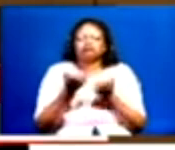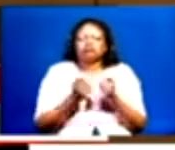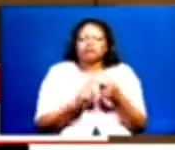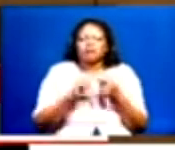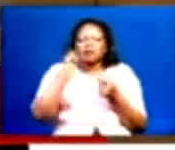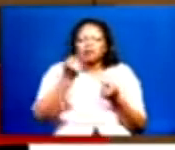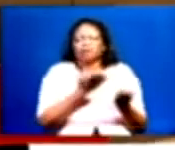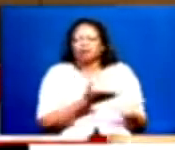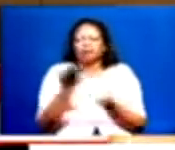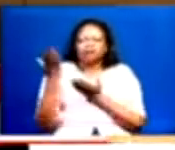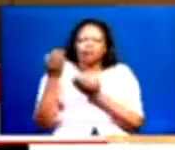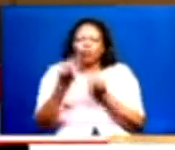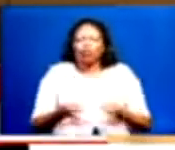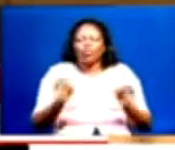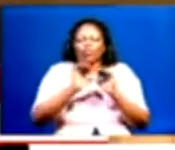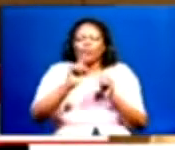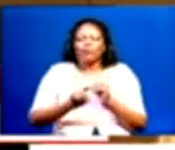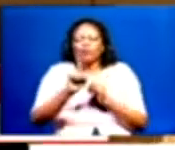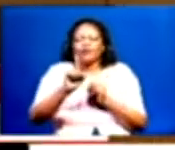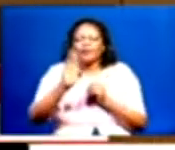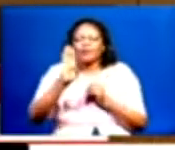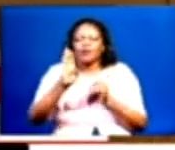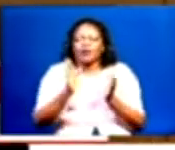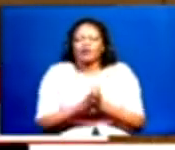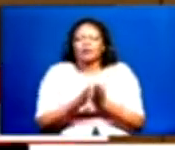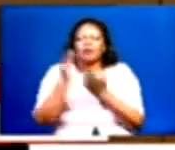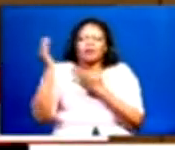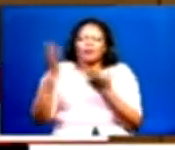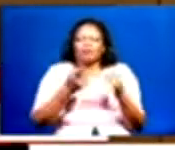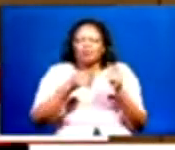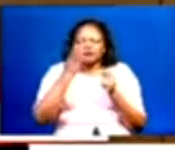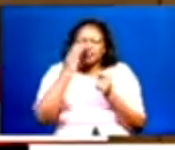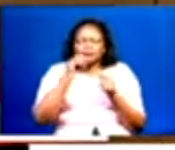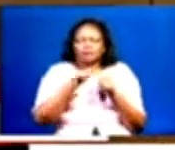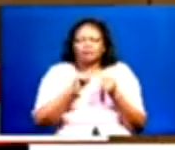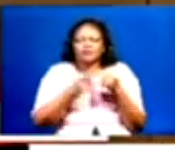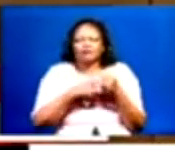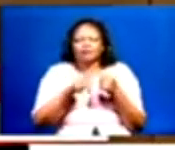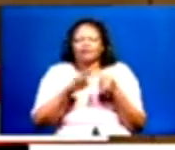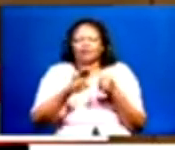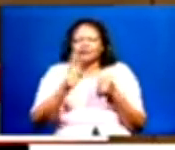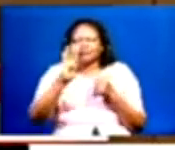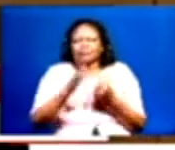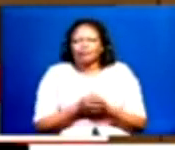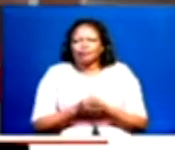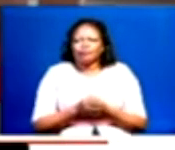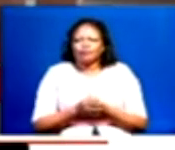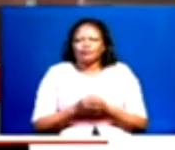Israel are worth 1.1 billion shillings, while imports from Israel amount to 7.5 billion shillings a